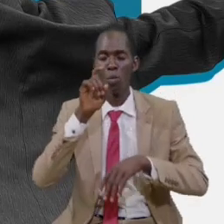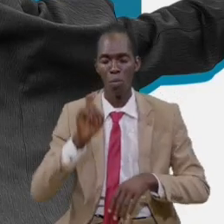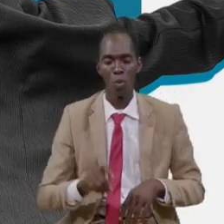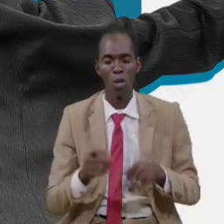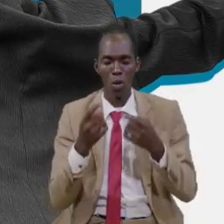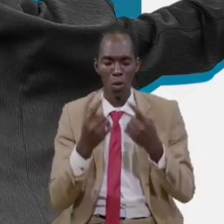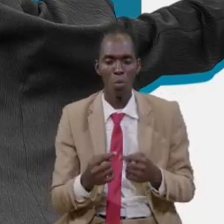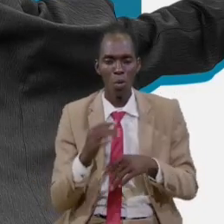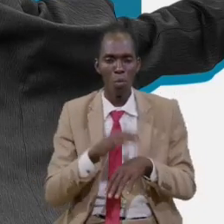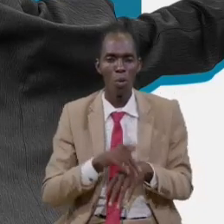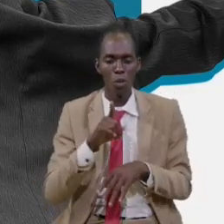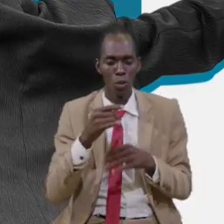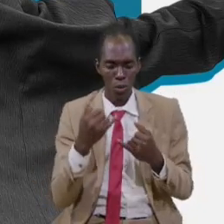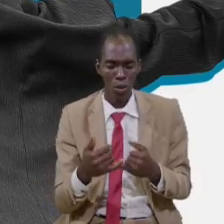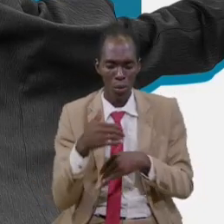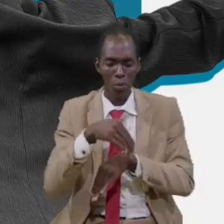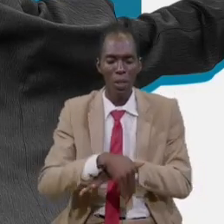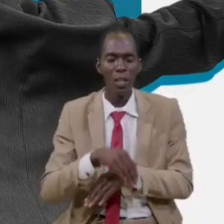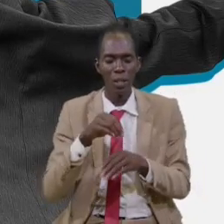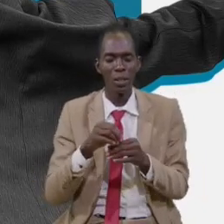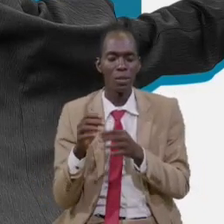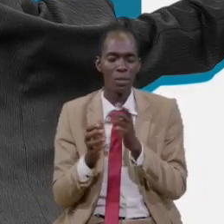you tonight.